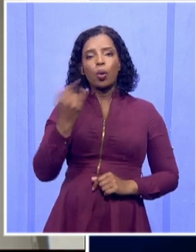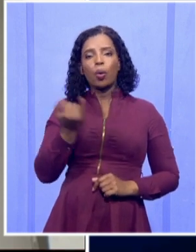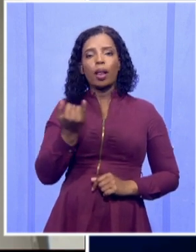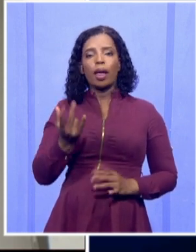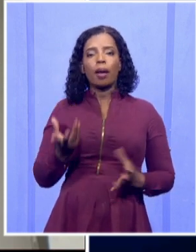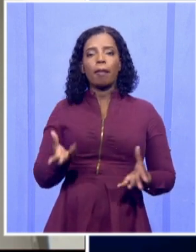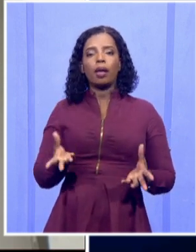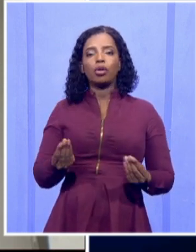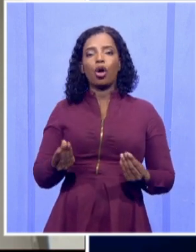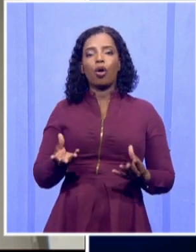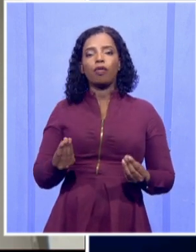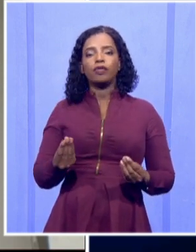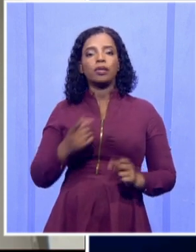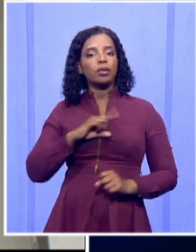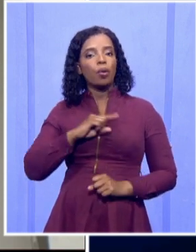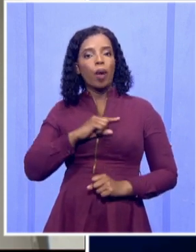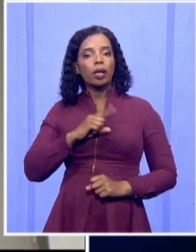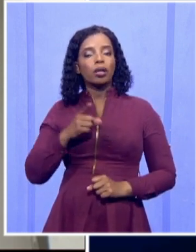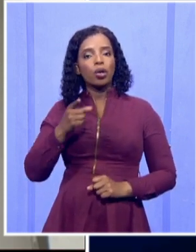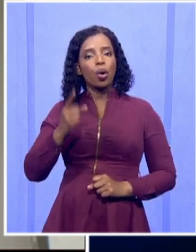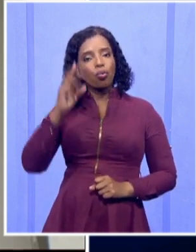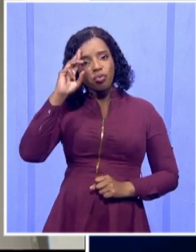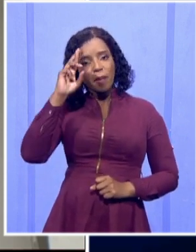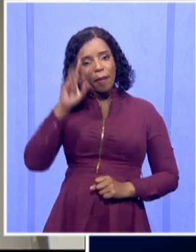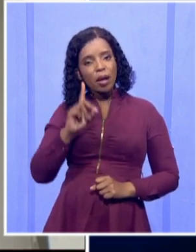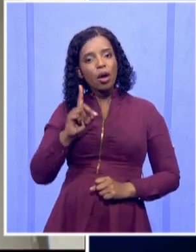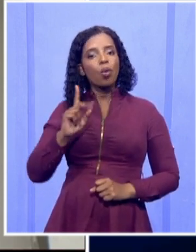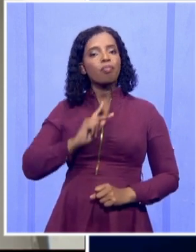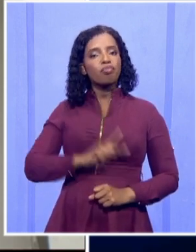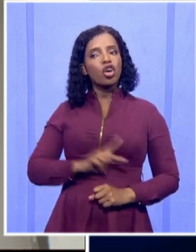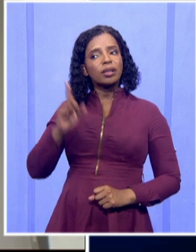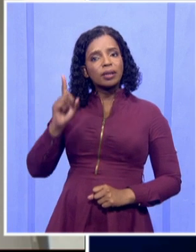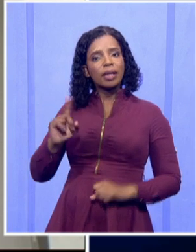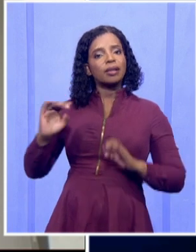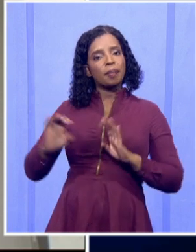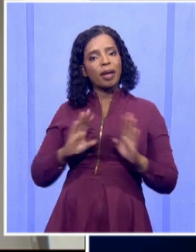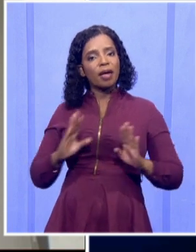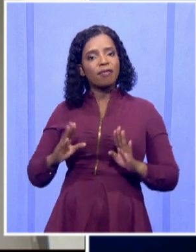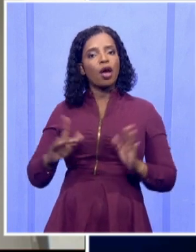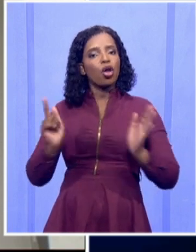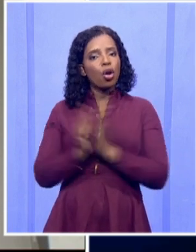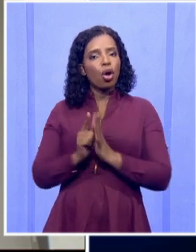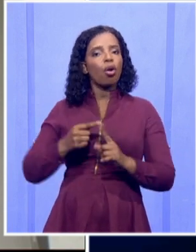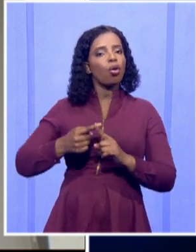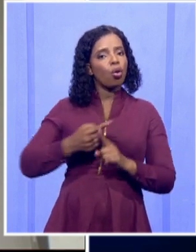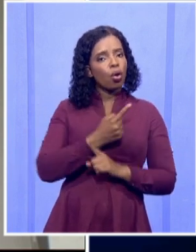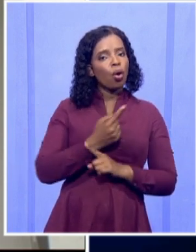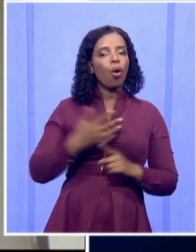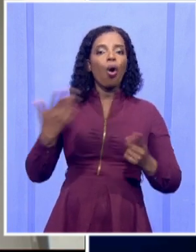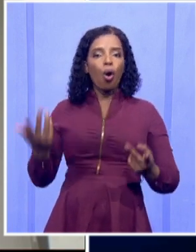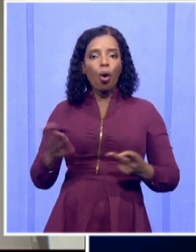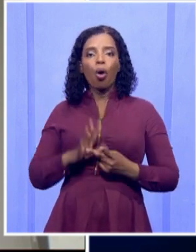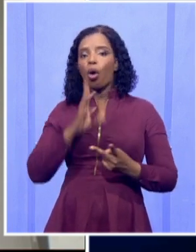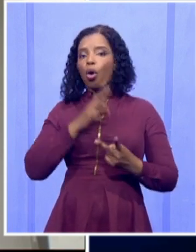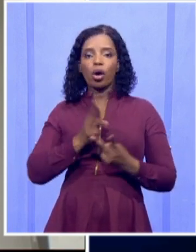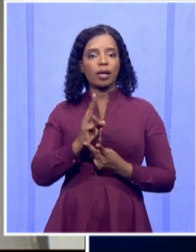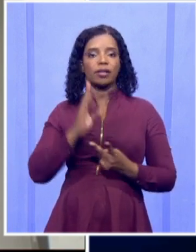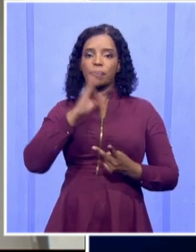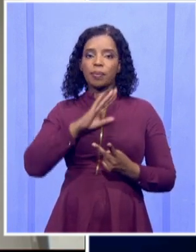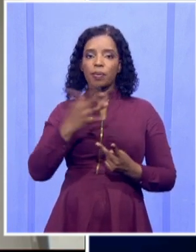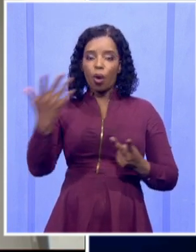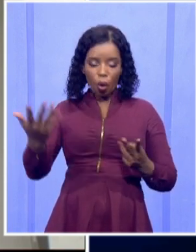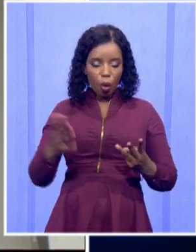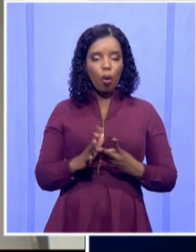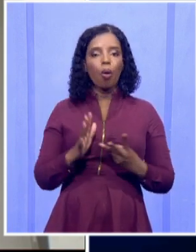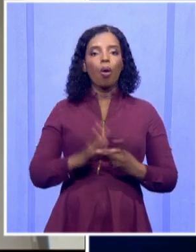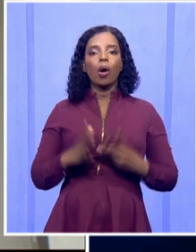you require the president's conduct to be either unlawful or either dishonest or improper behavior in bad faith. I